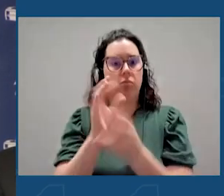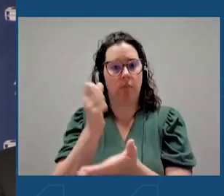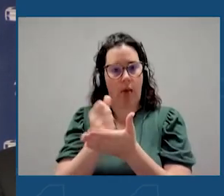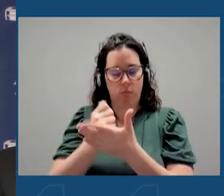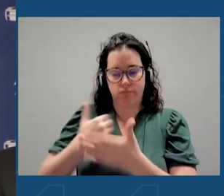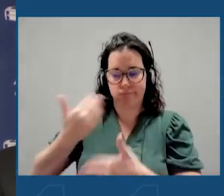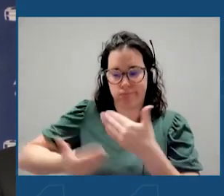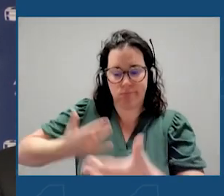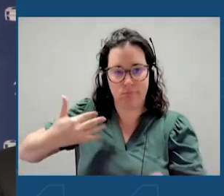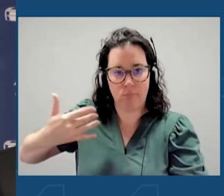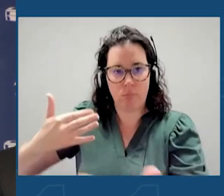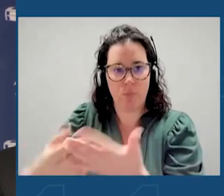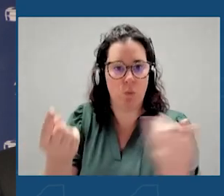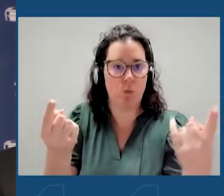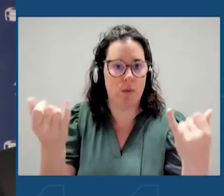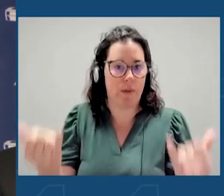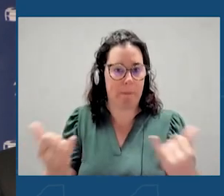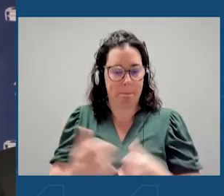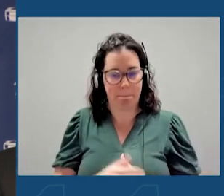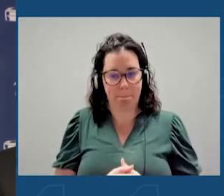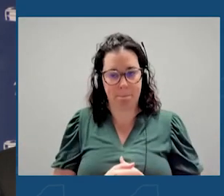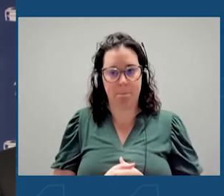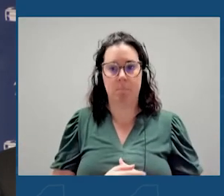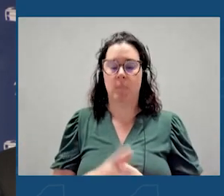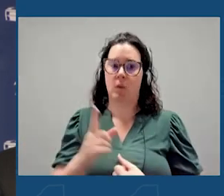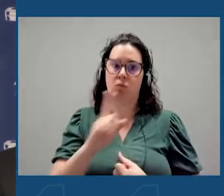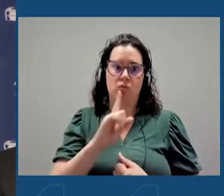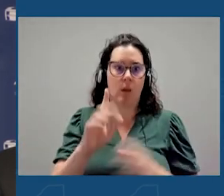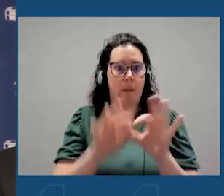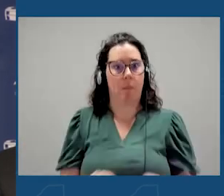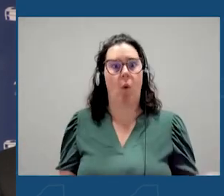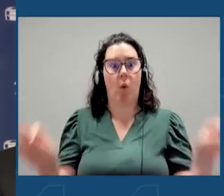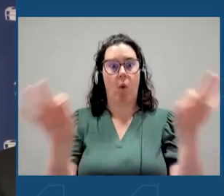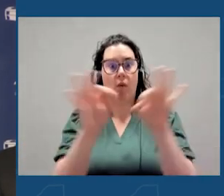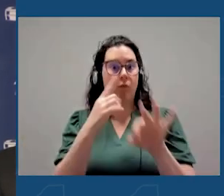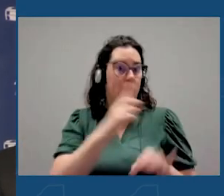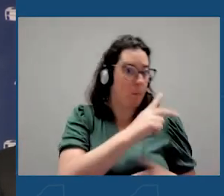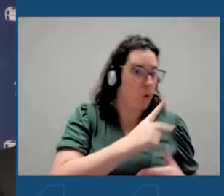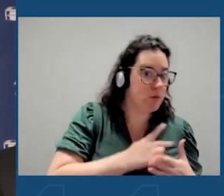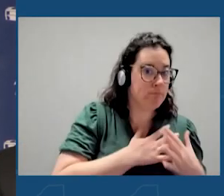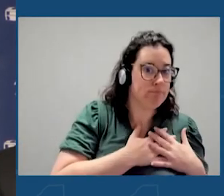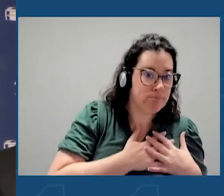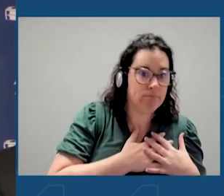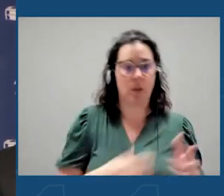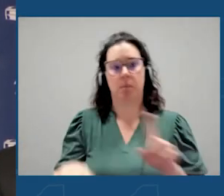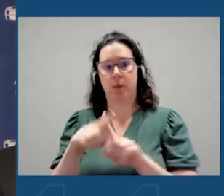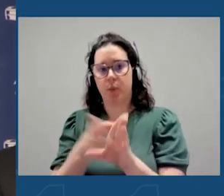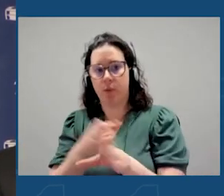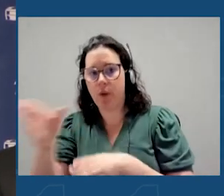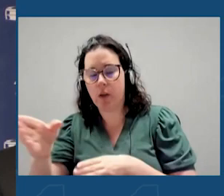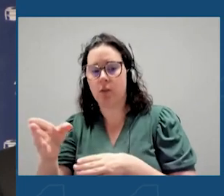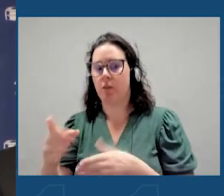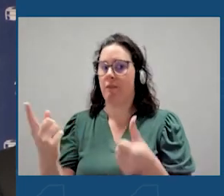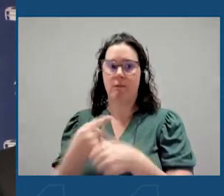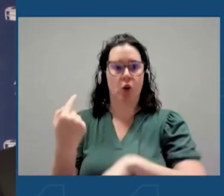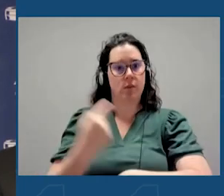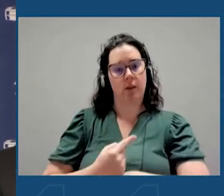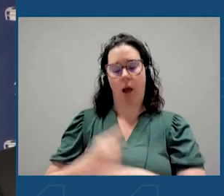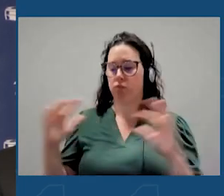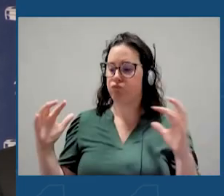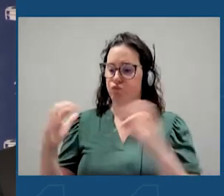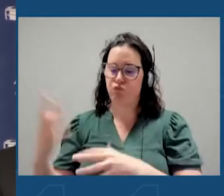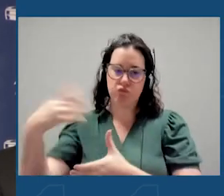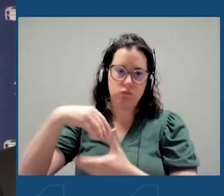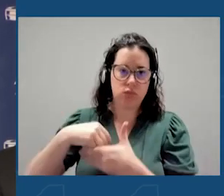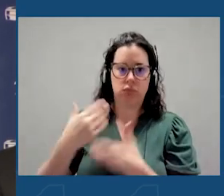today. He's been invaluable to us personally and professionally. He's been engaged from day one, and